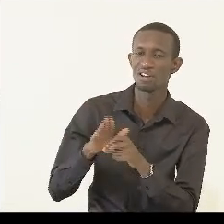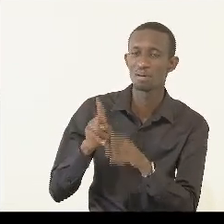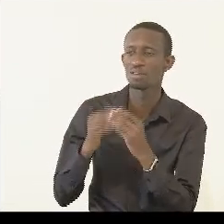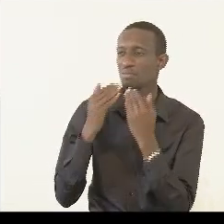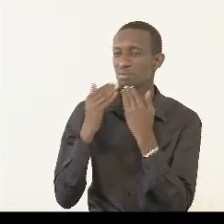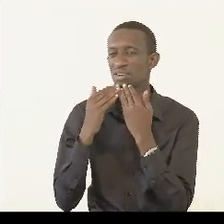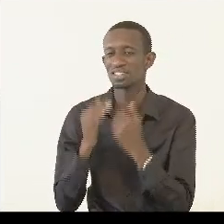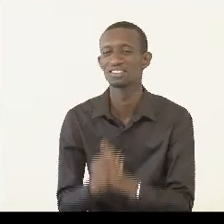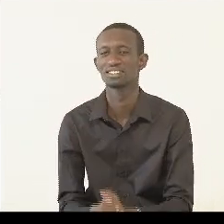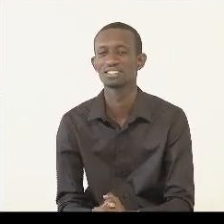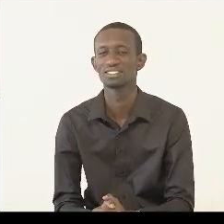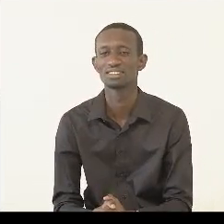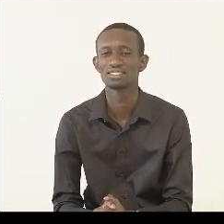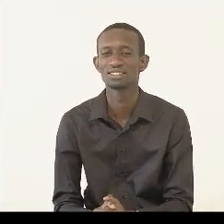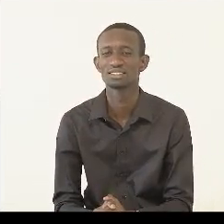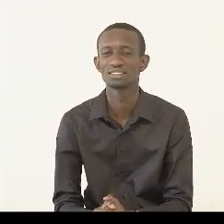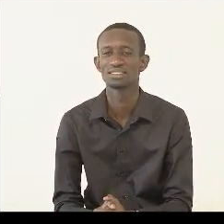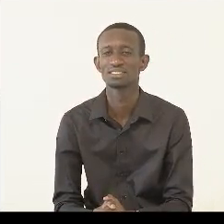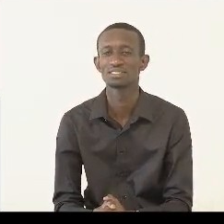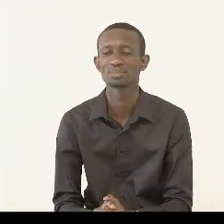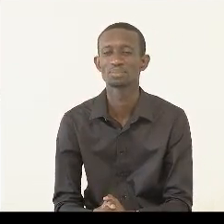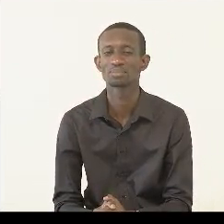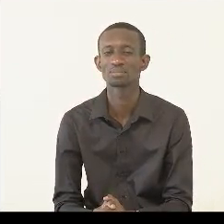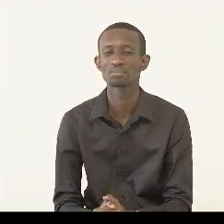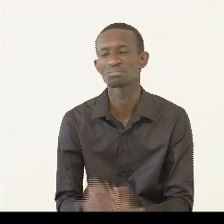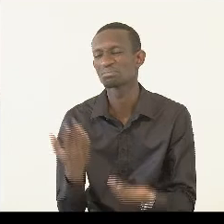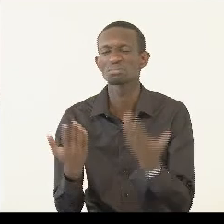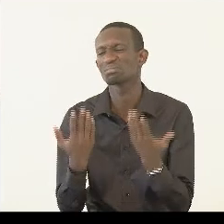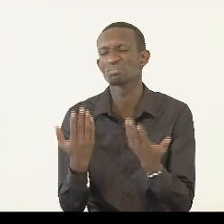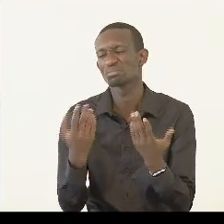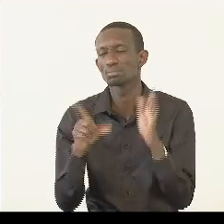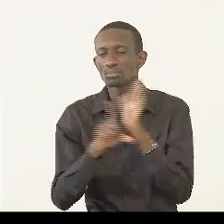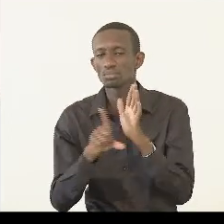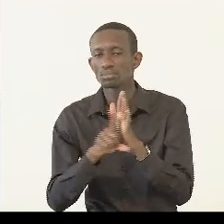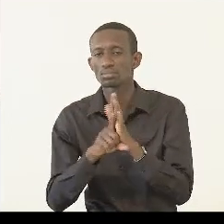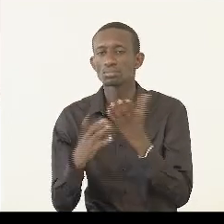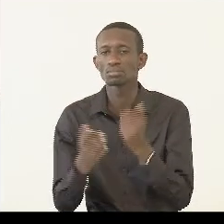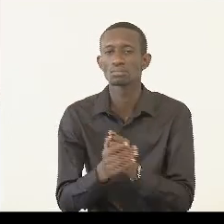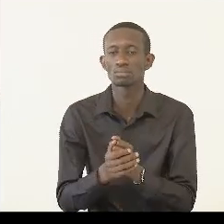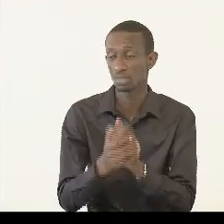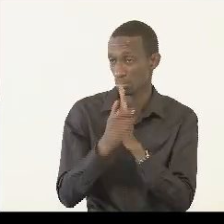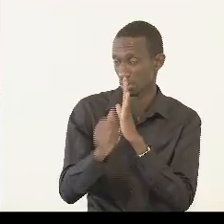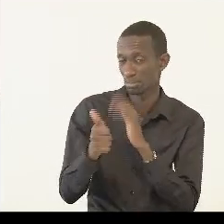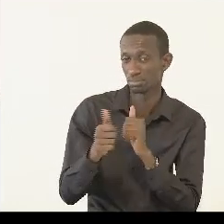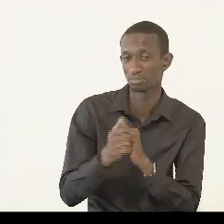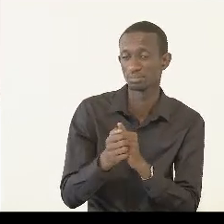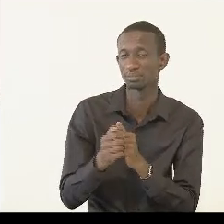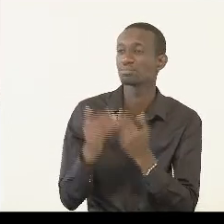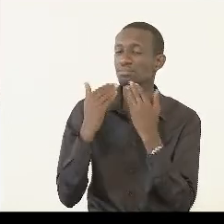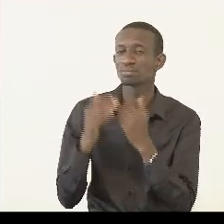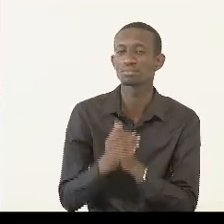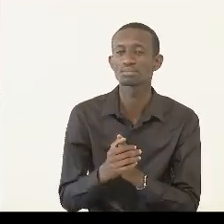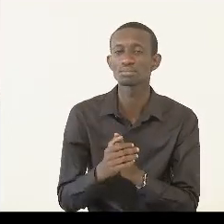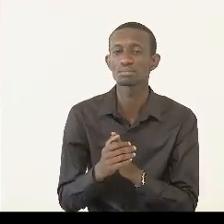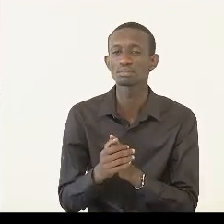of harsh kind of conditions. You want a full credit, your